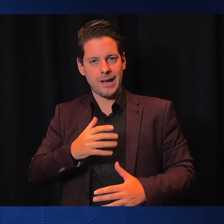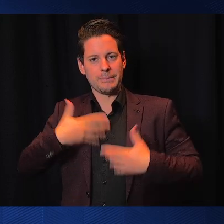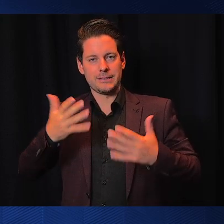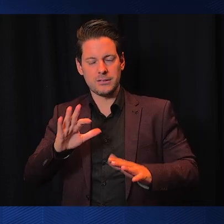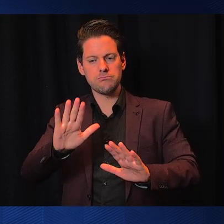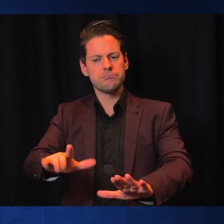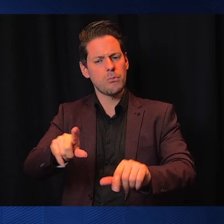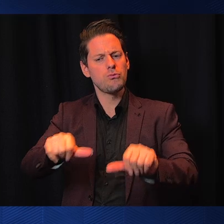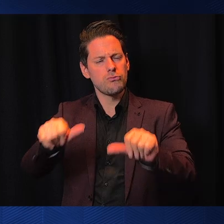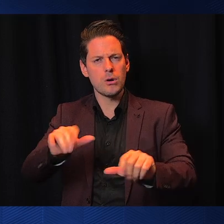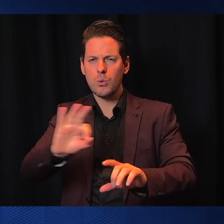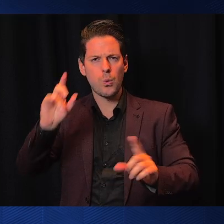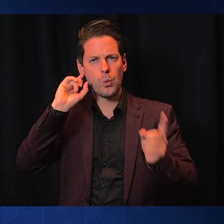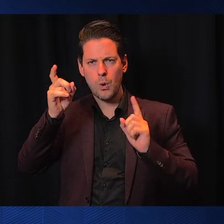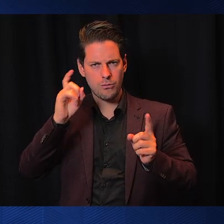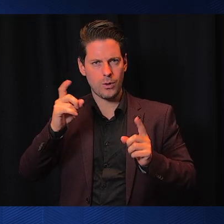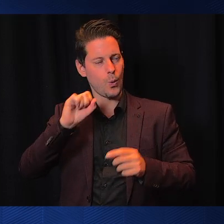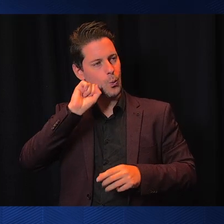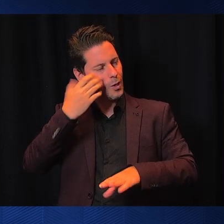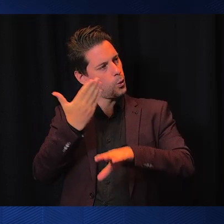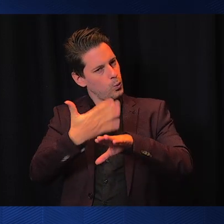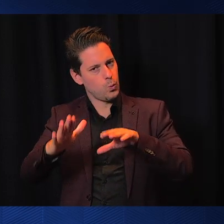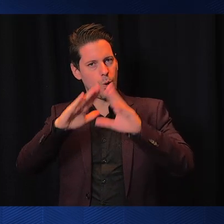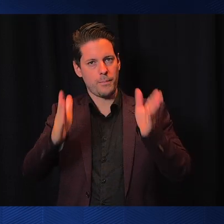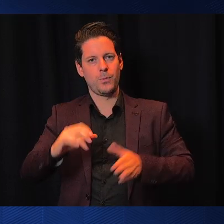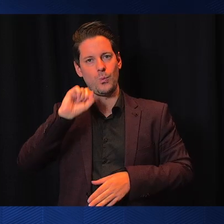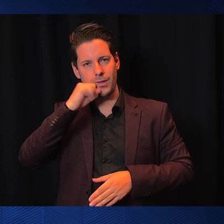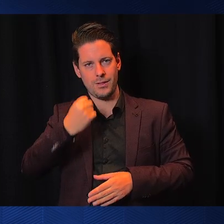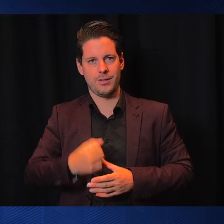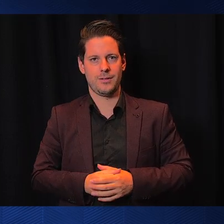worry. We will soon have a brand new house.